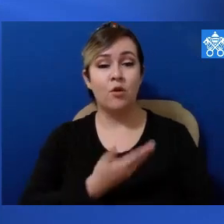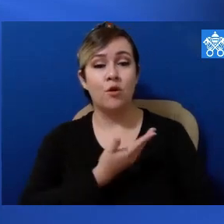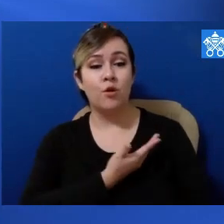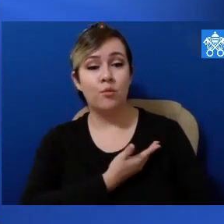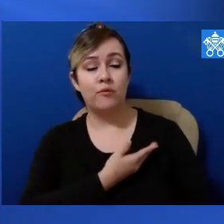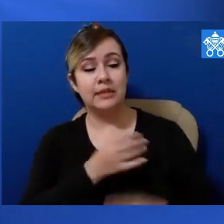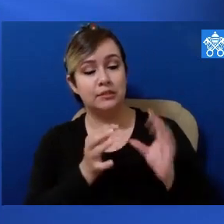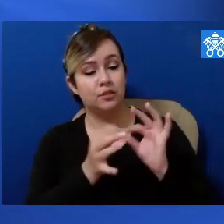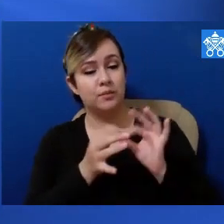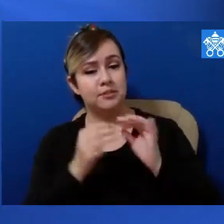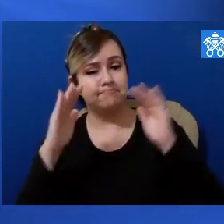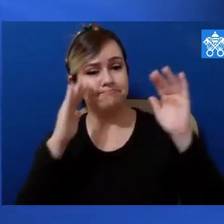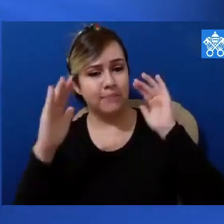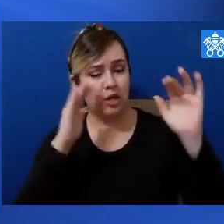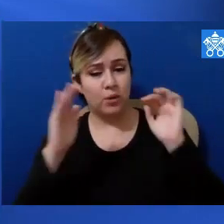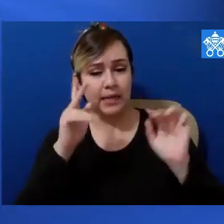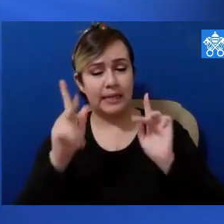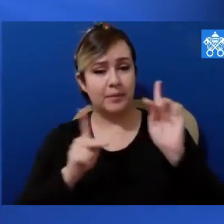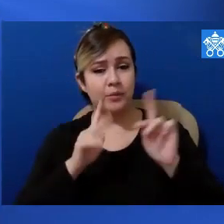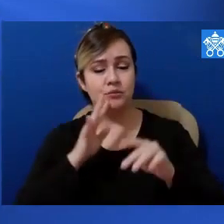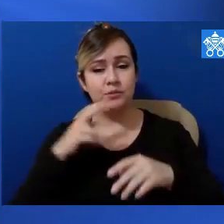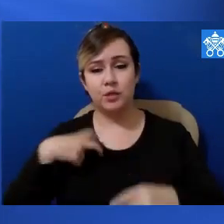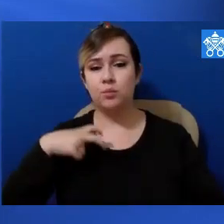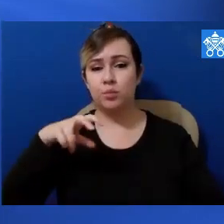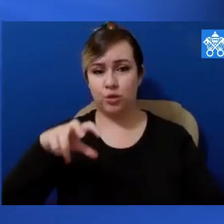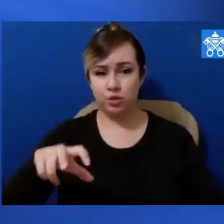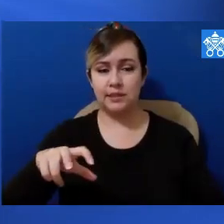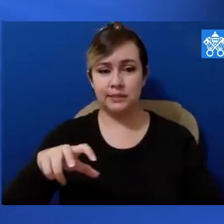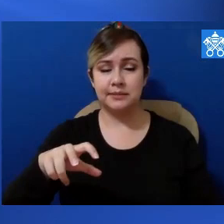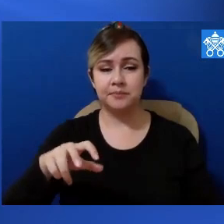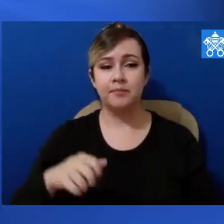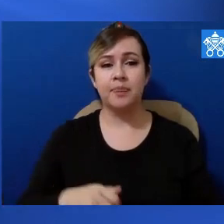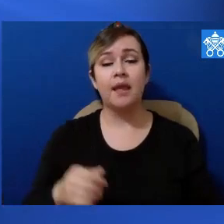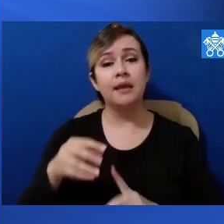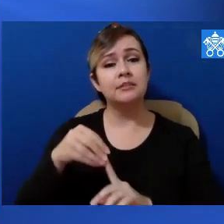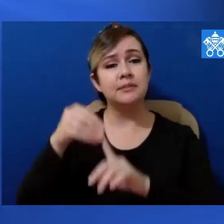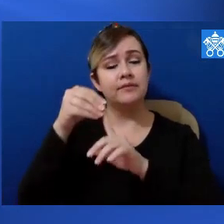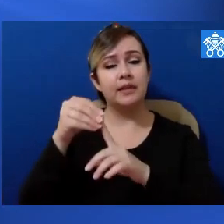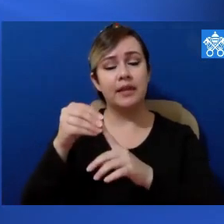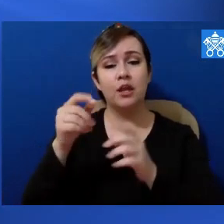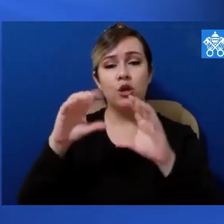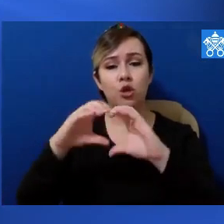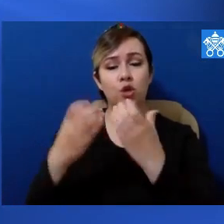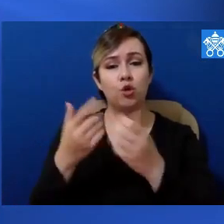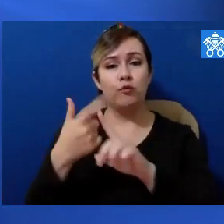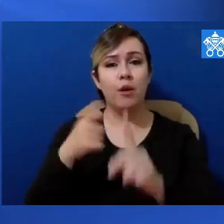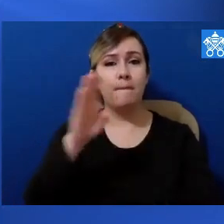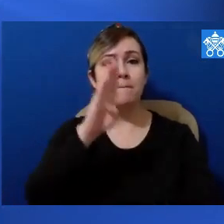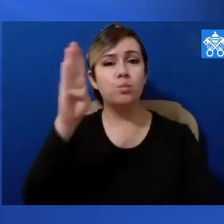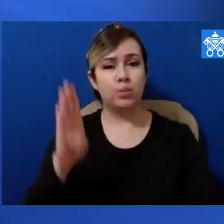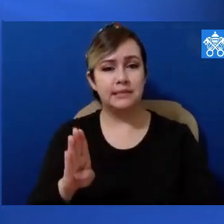Pope Francis just saying, I greet the Portuguese-speaking pilgrims. This is now being translated into Portuguese. In particular, the Brazilian groups